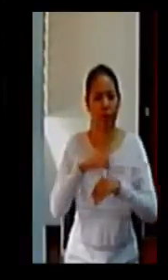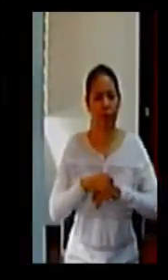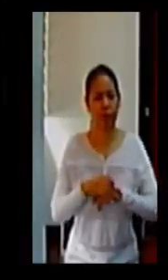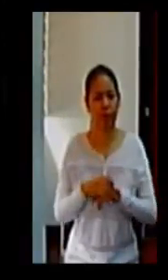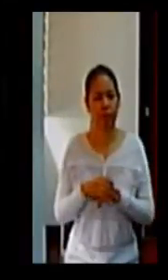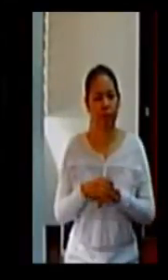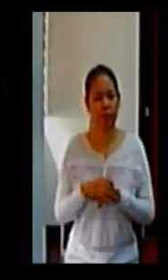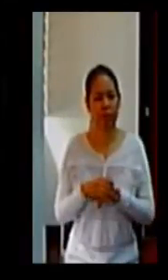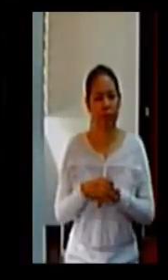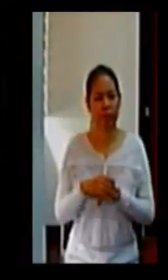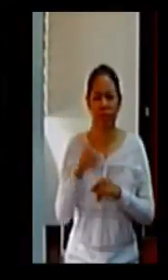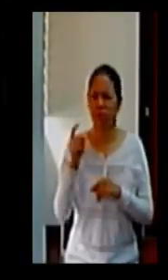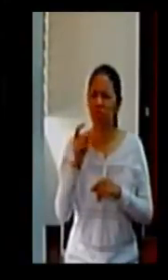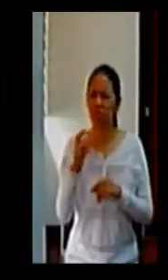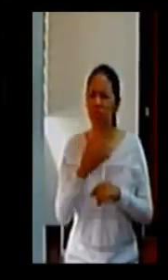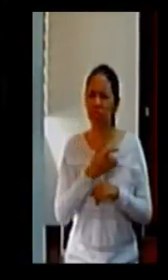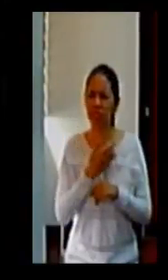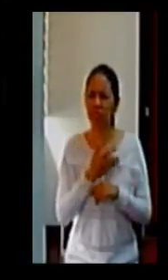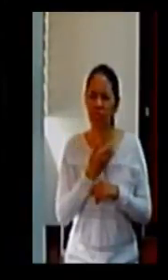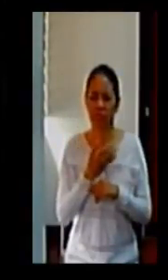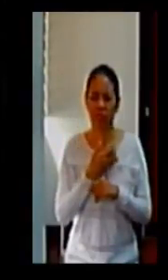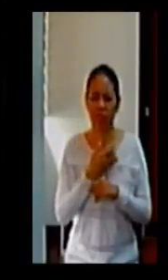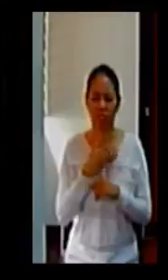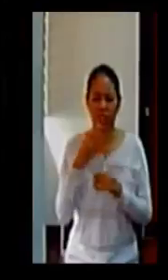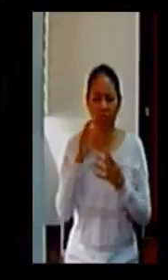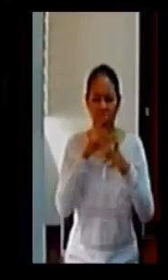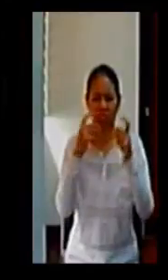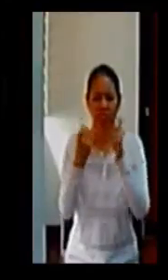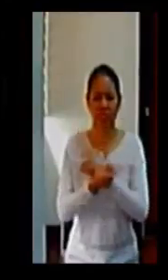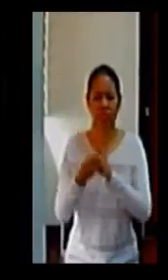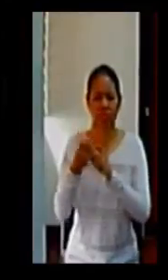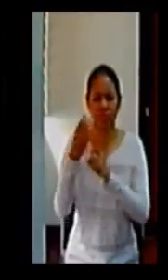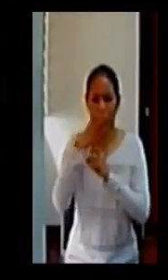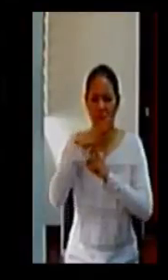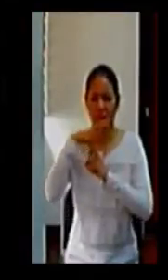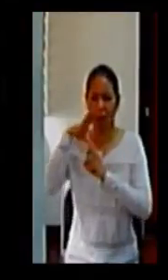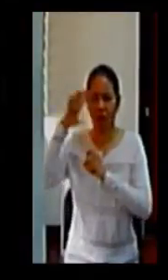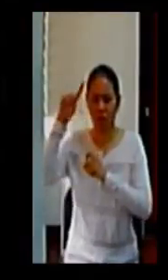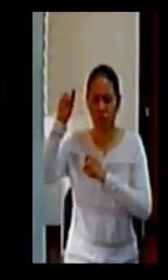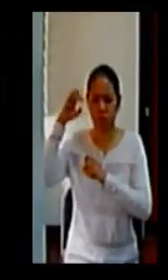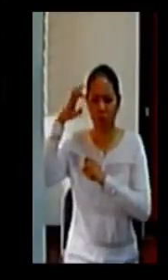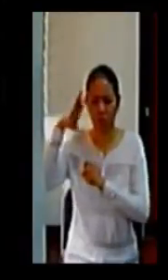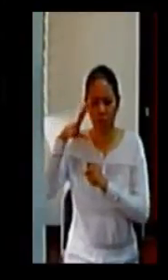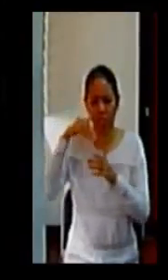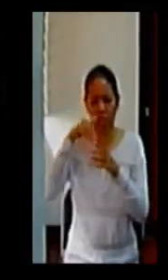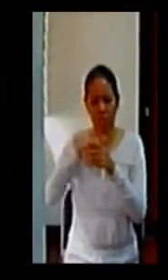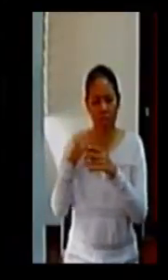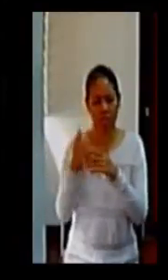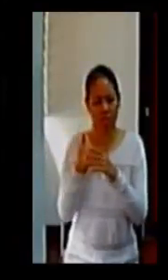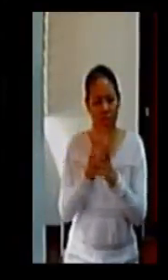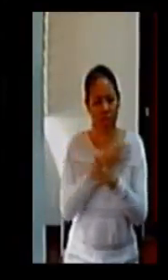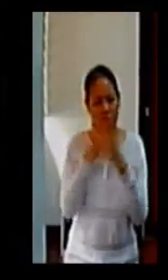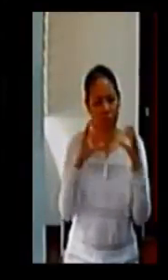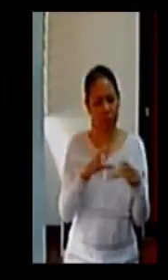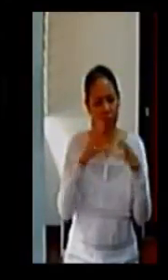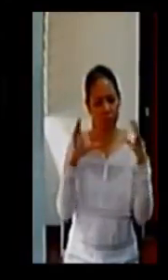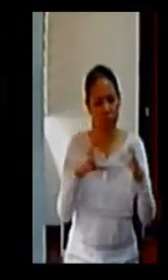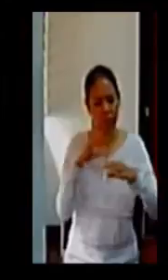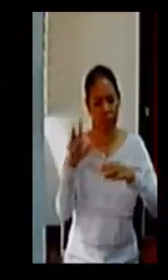nararamdaman na nagbago talaga ang init ng panahon sa pagtatrabaho namin sa